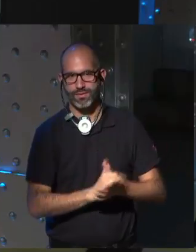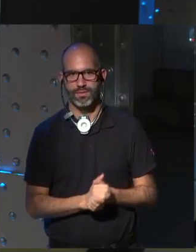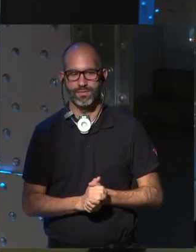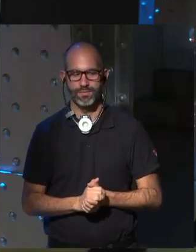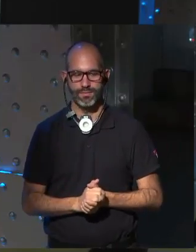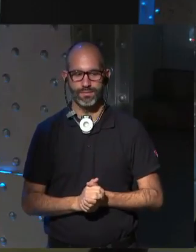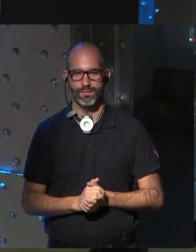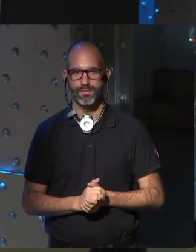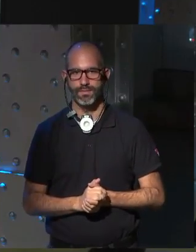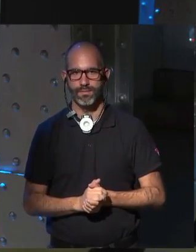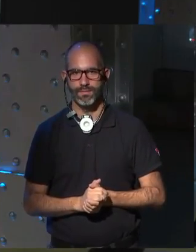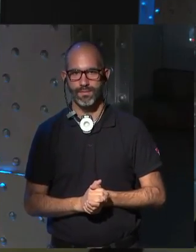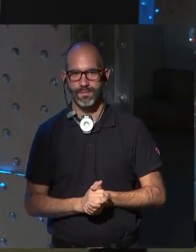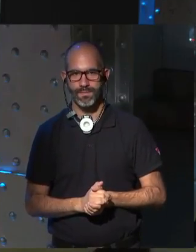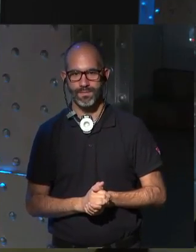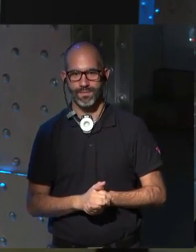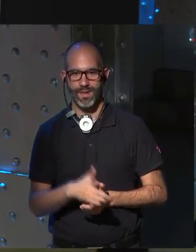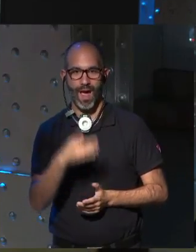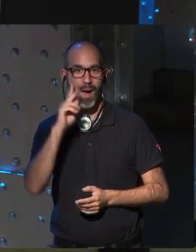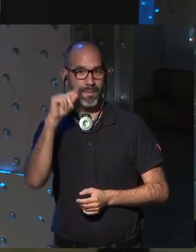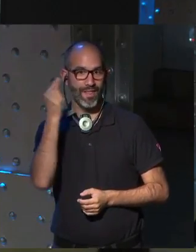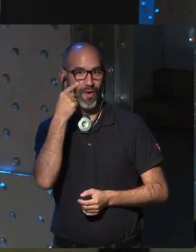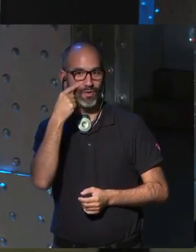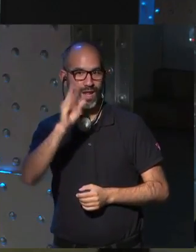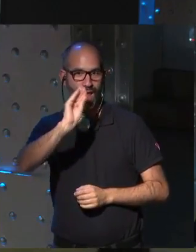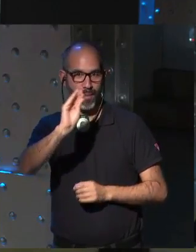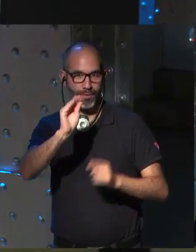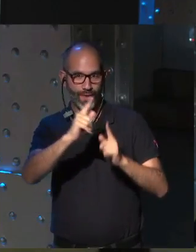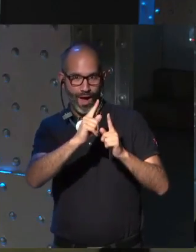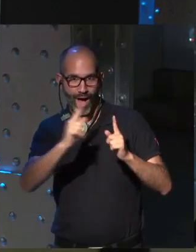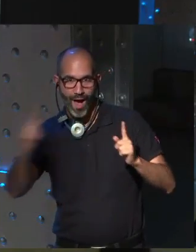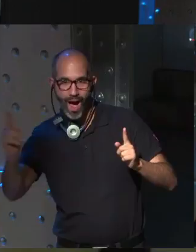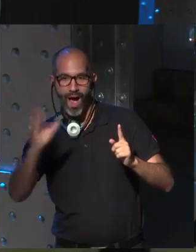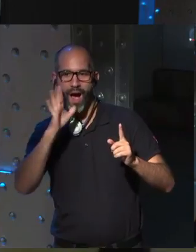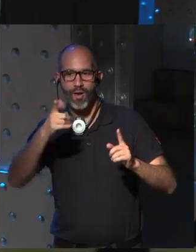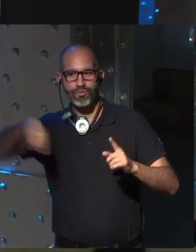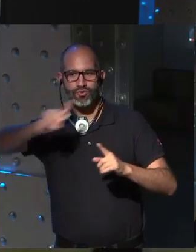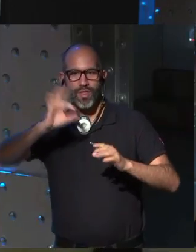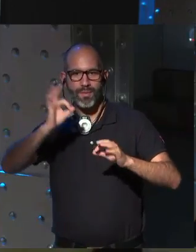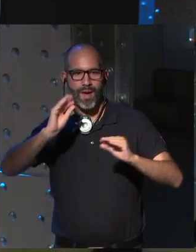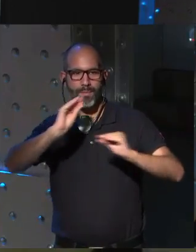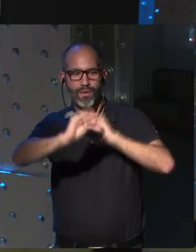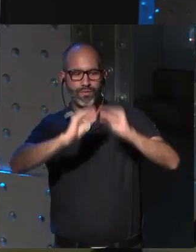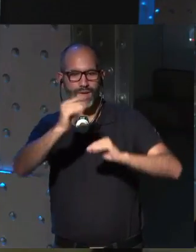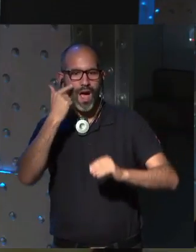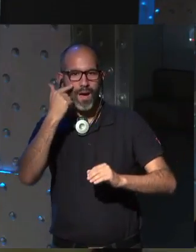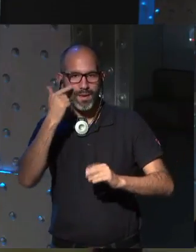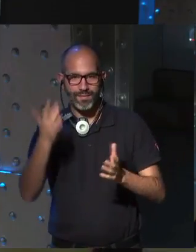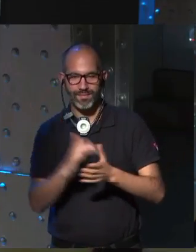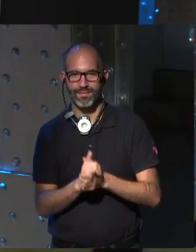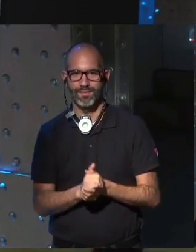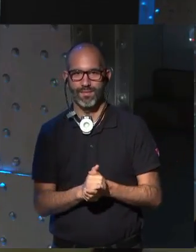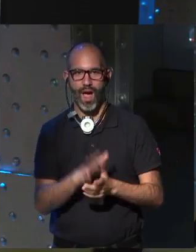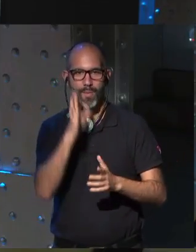Damos por terminado. So that would be the end of that question, perhaps? Anyway, you need to ask now. It's